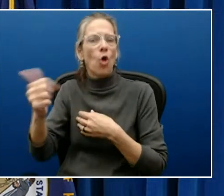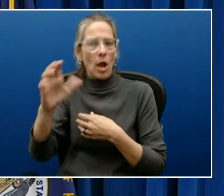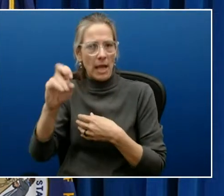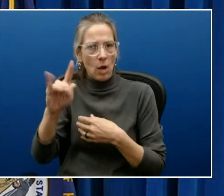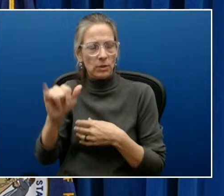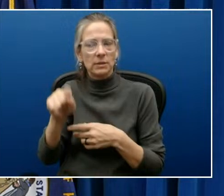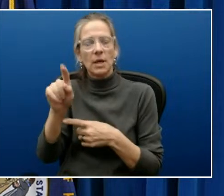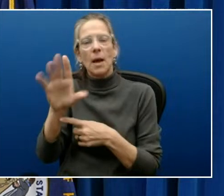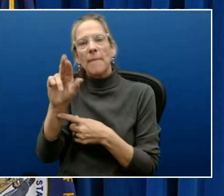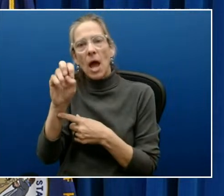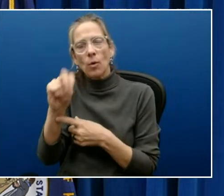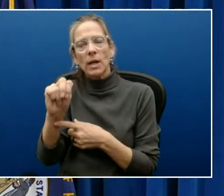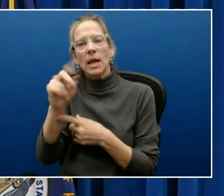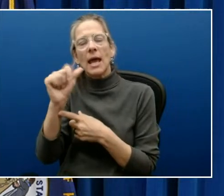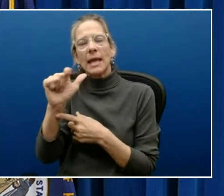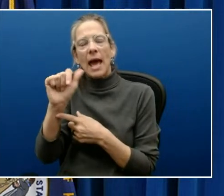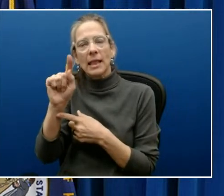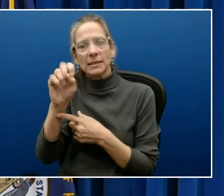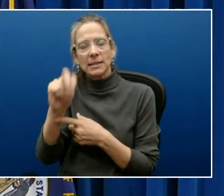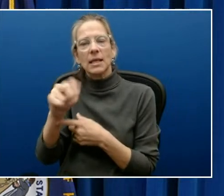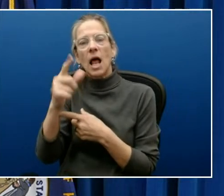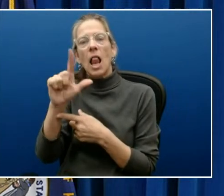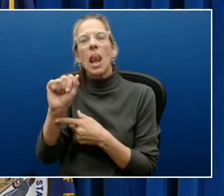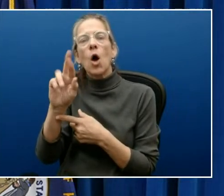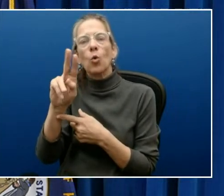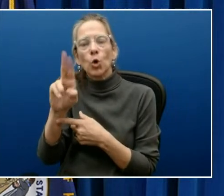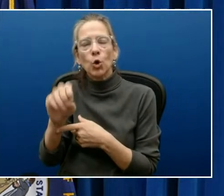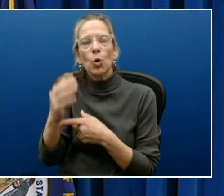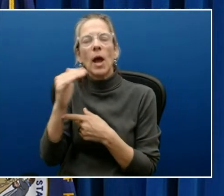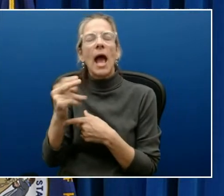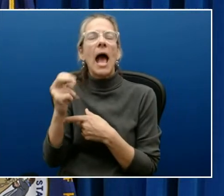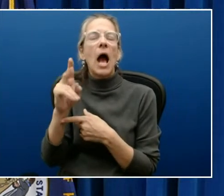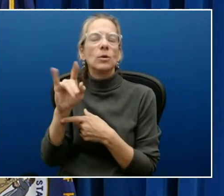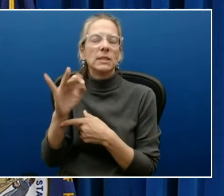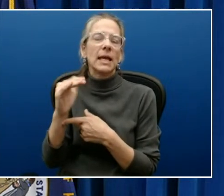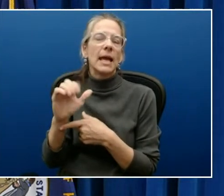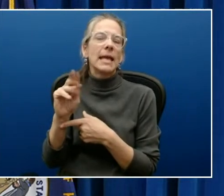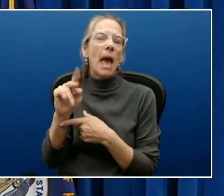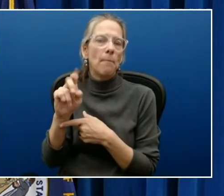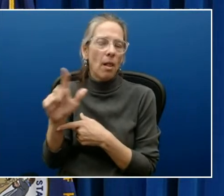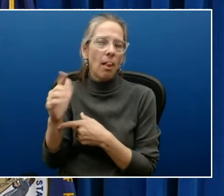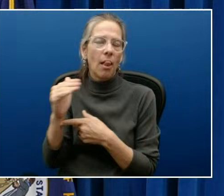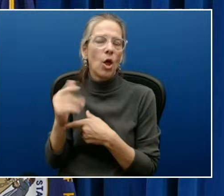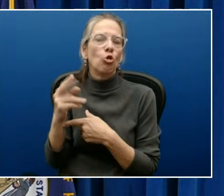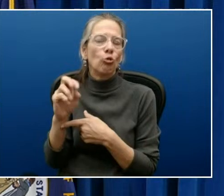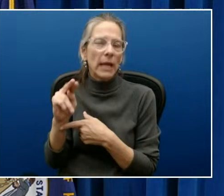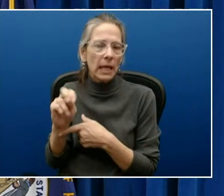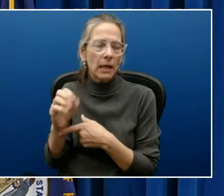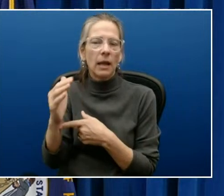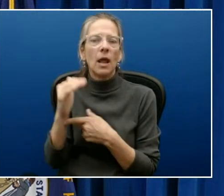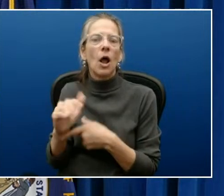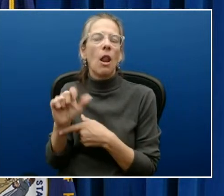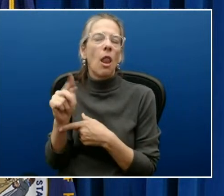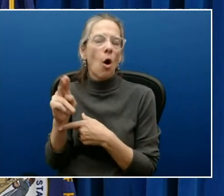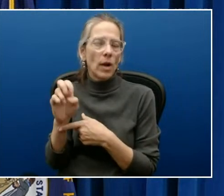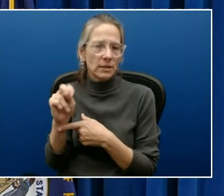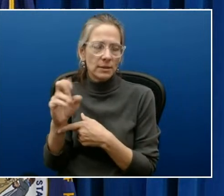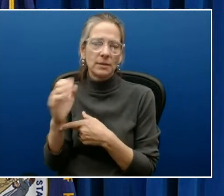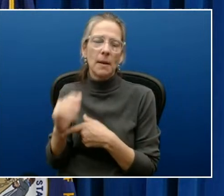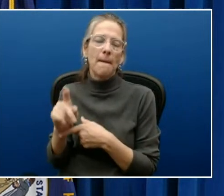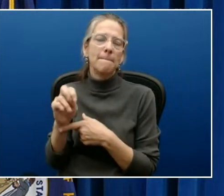Barron, Gallatin, LaRue, Owsley, Campbell, Greene, Lawrence,